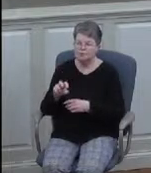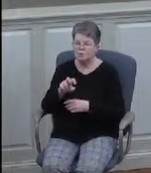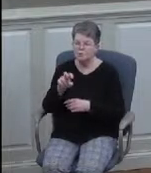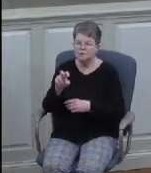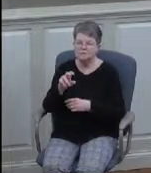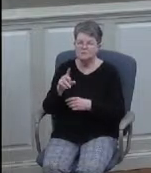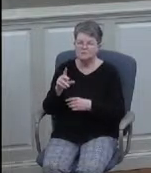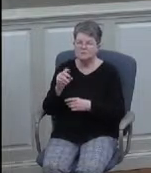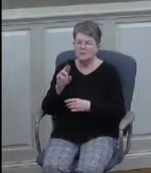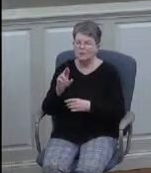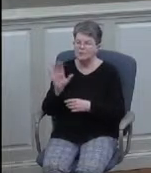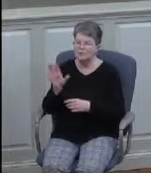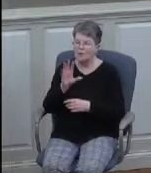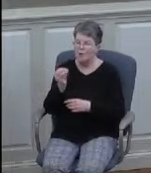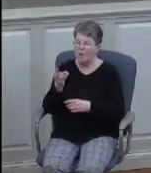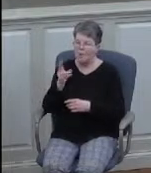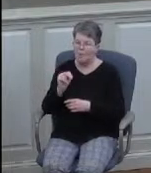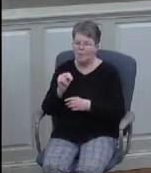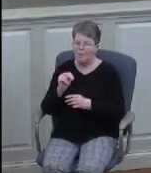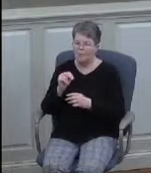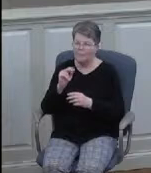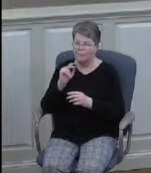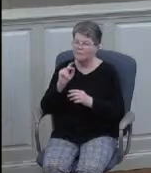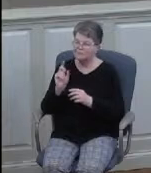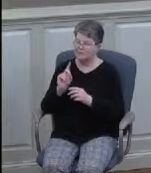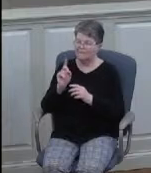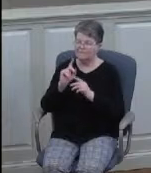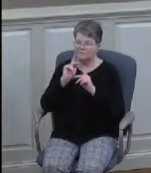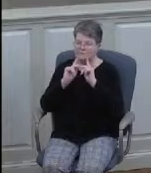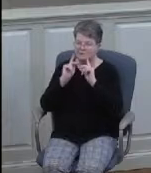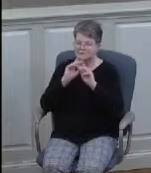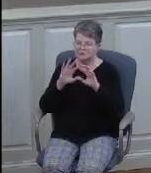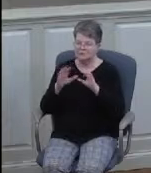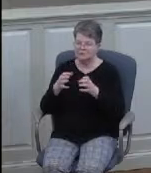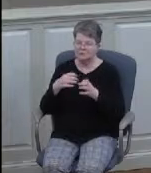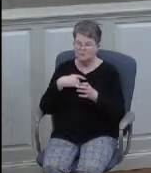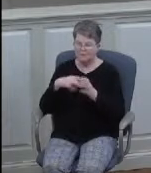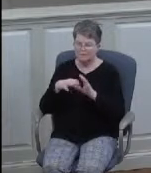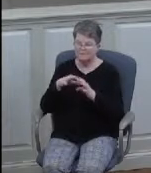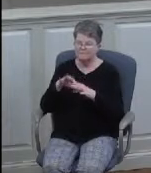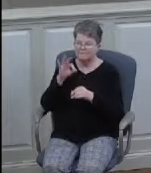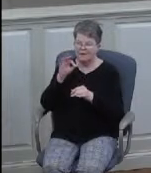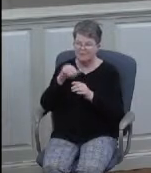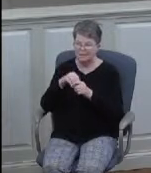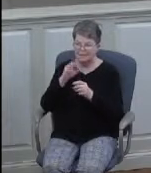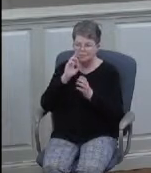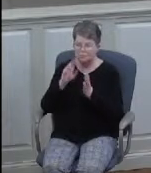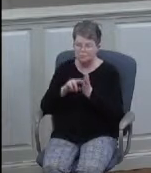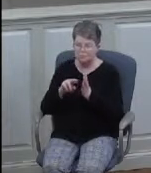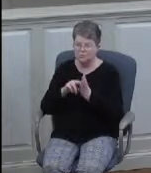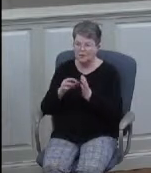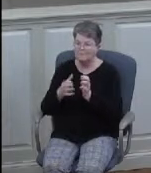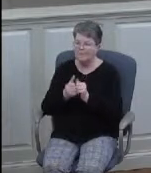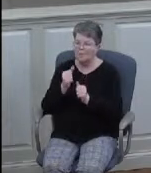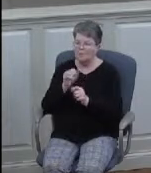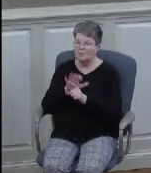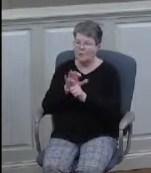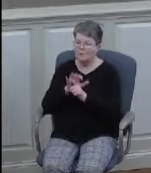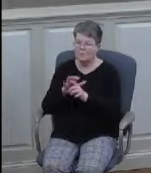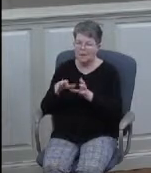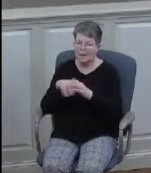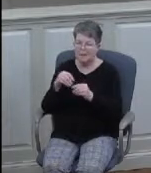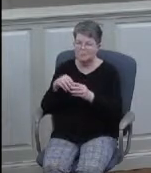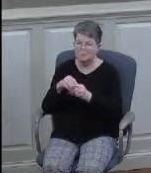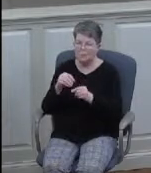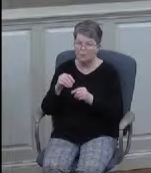own citizenry, as we've discovered in our research, that the most popular outdoor